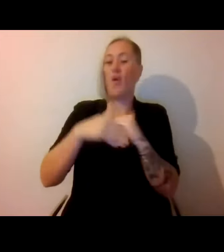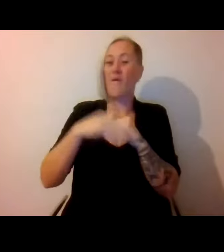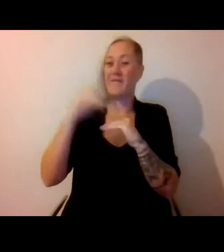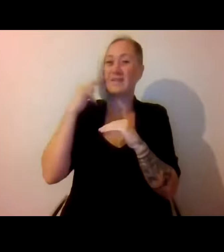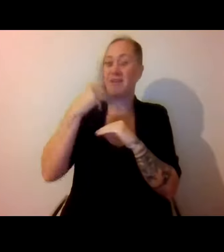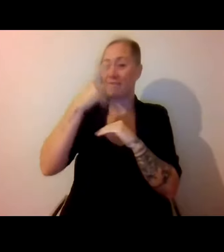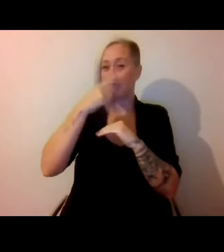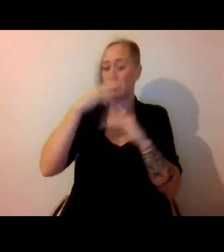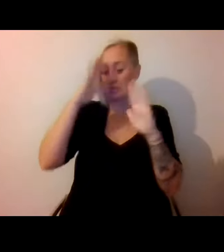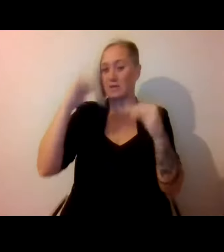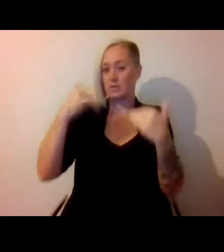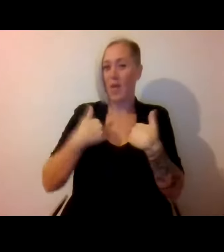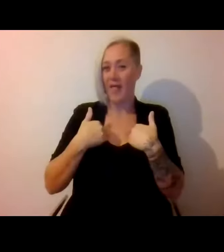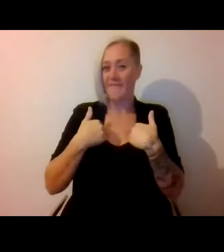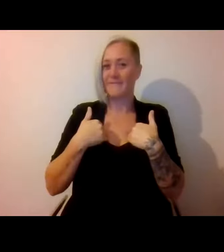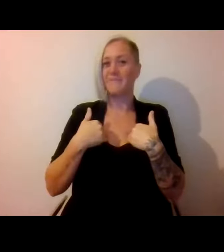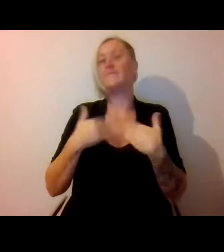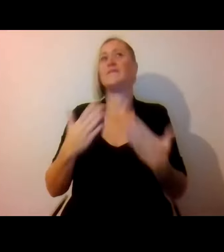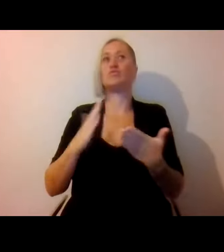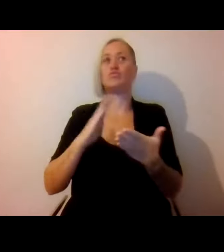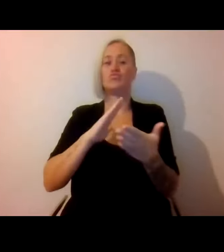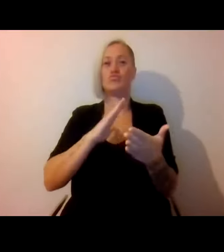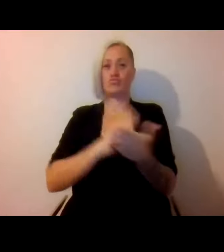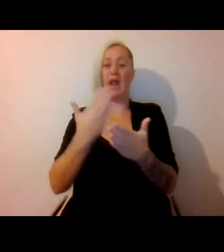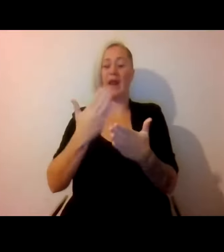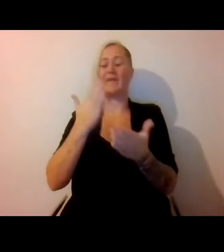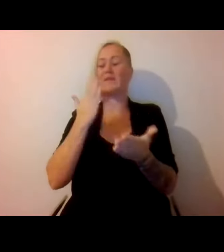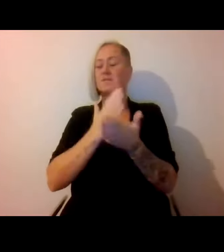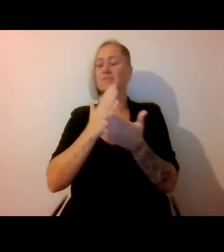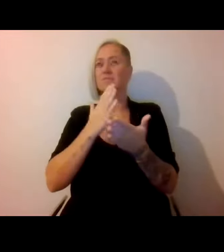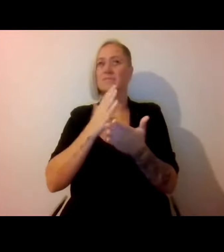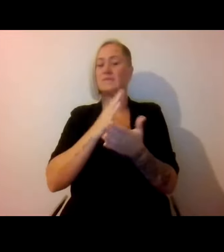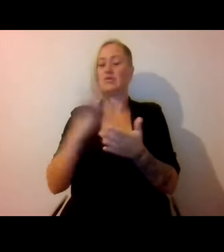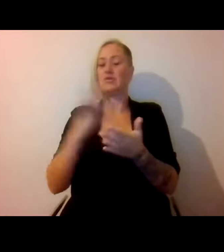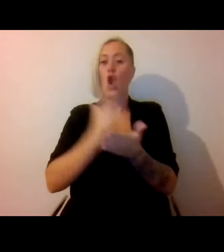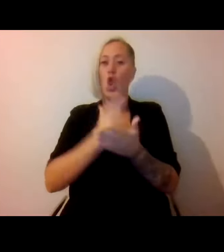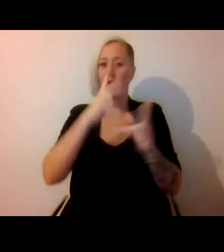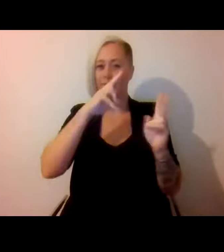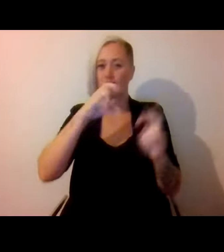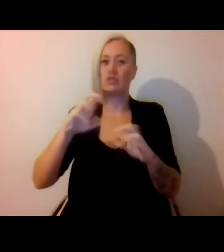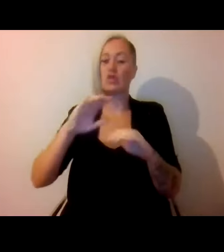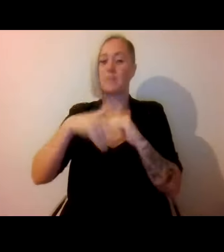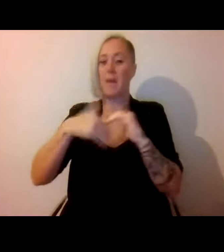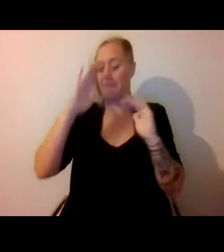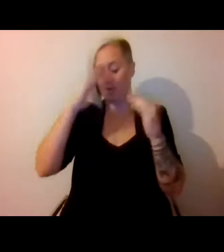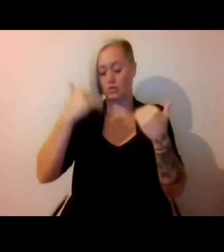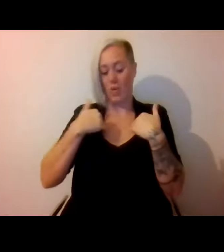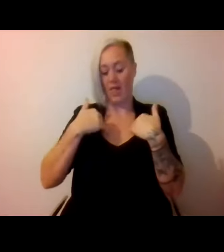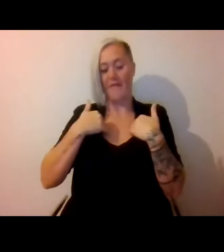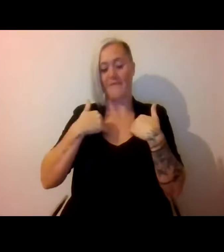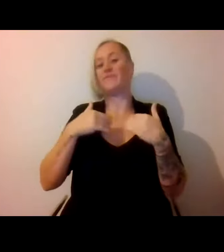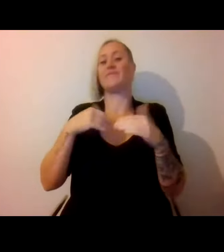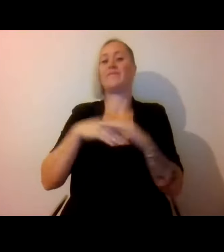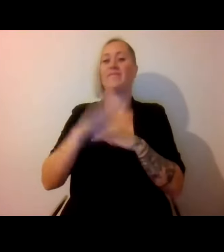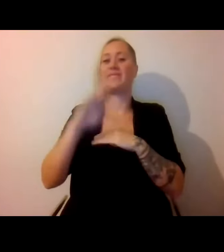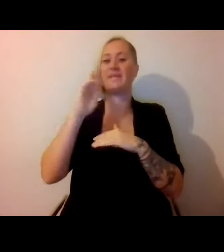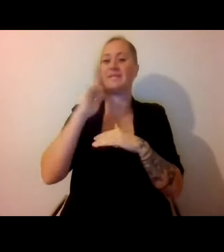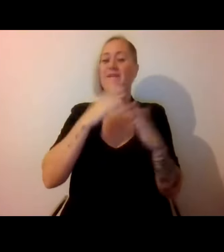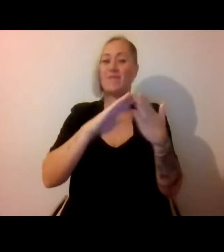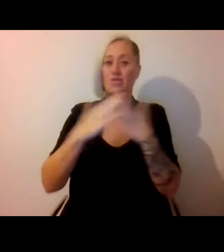The reality is there isn't a lot of research on mental health in the deaf community around the world, let alone the Australian deaf